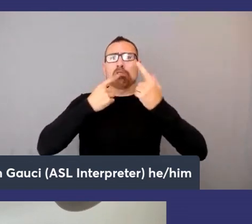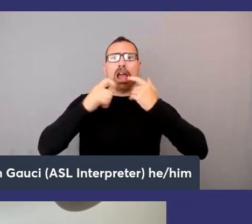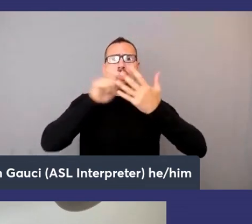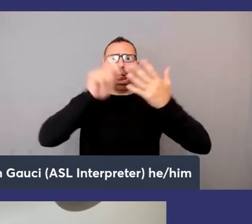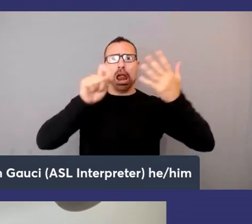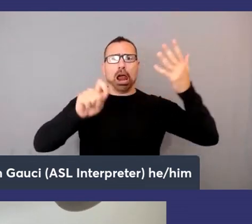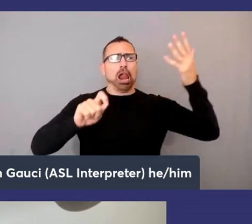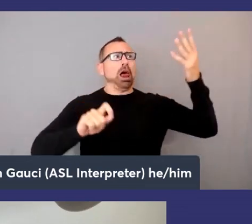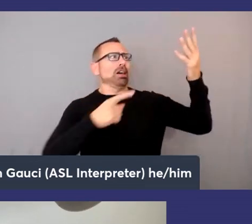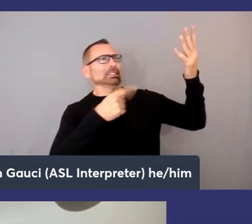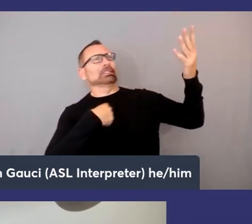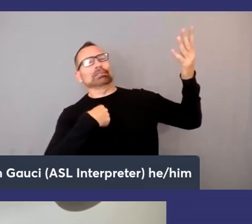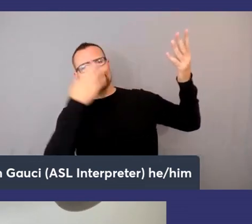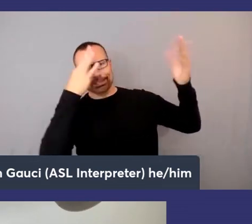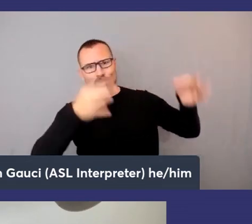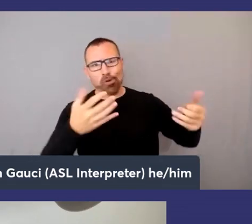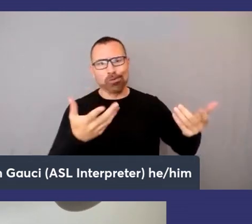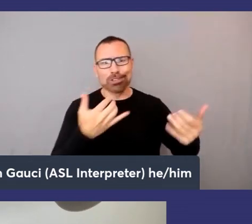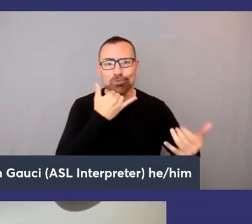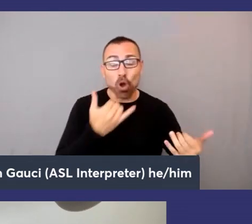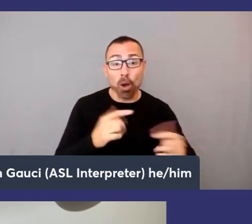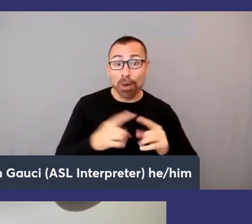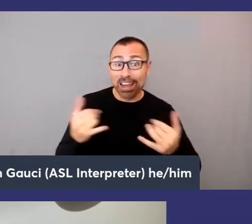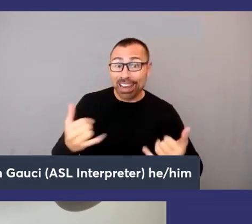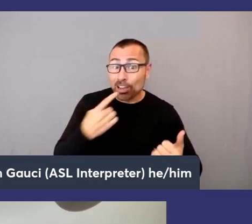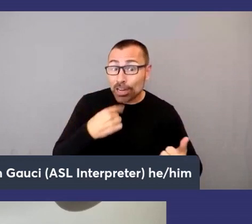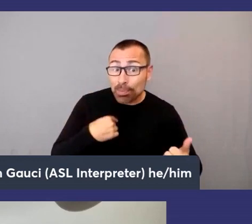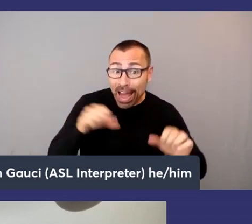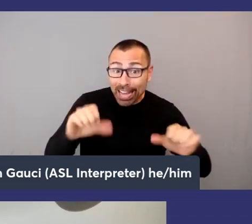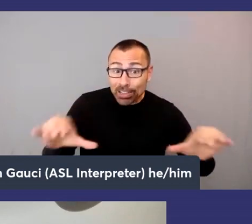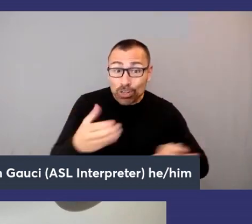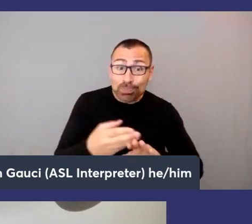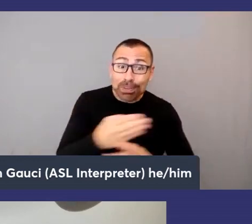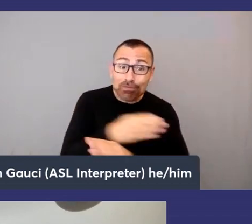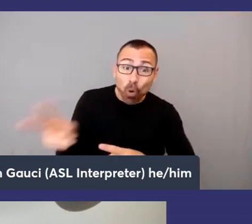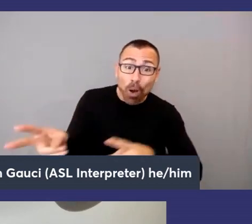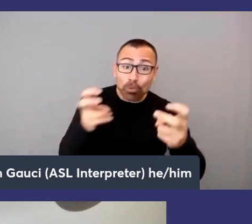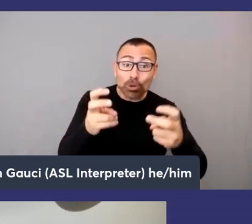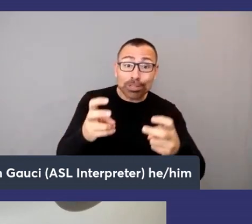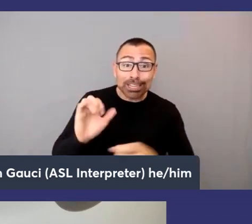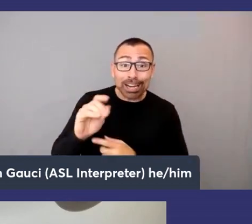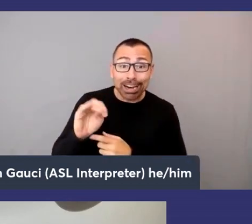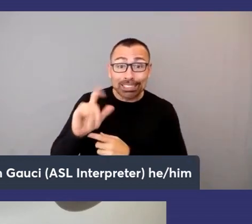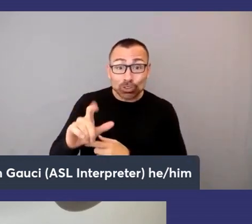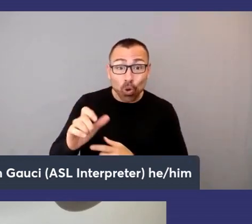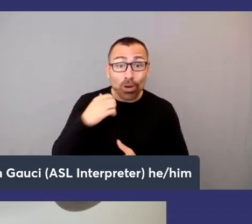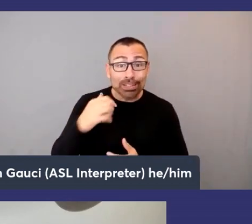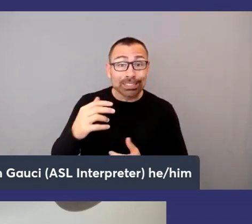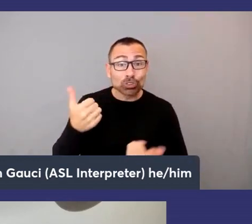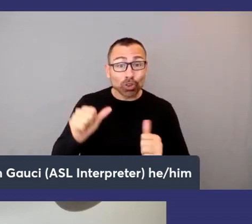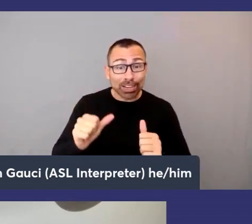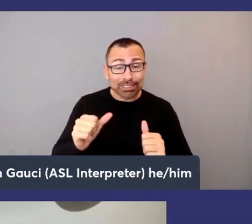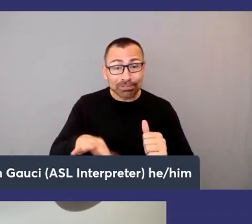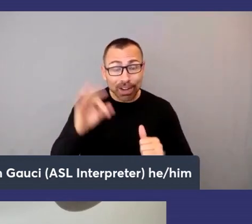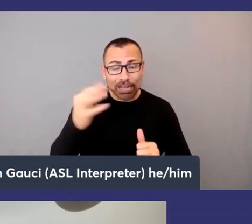heck I did wrong. So you're telling me that I can now do this before I put it in the console and start trying to look through the error log. So